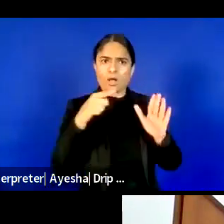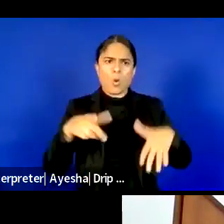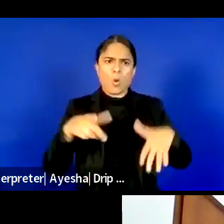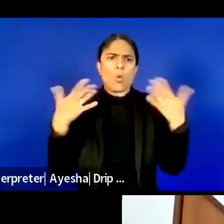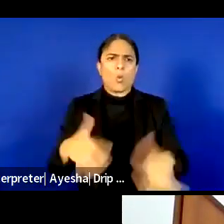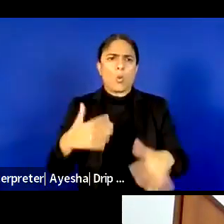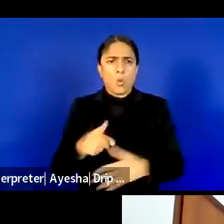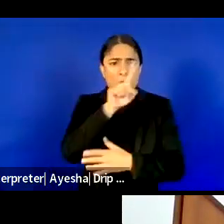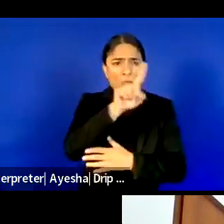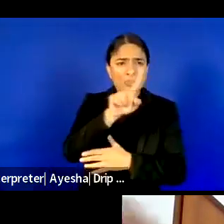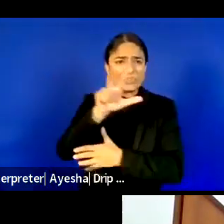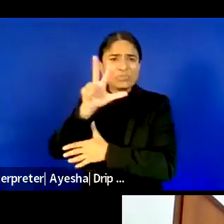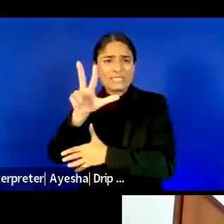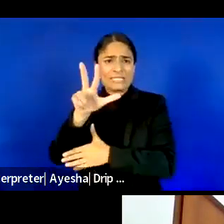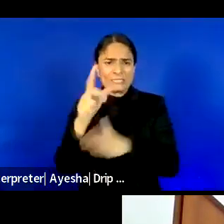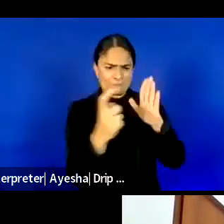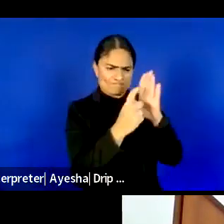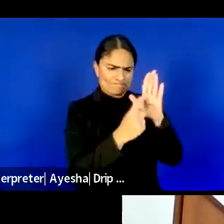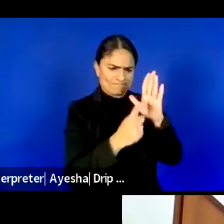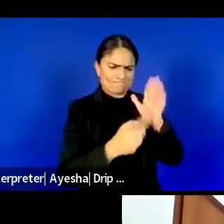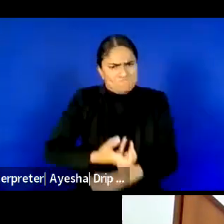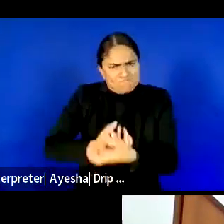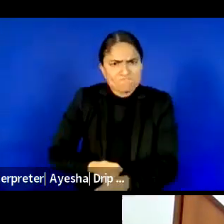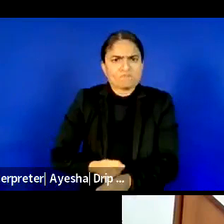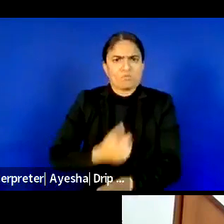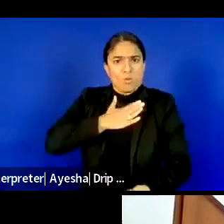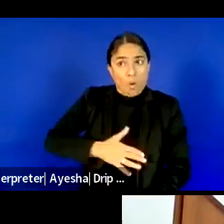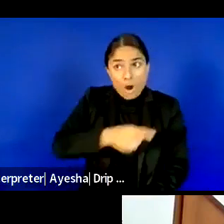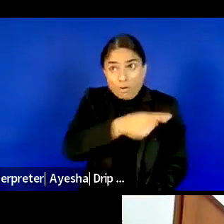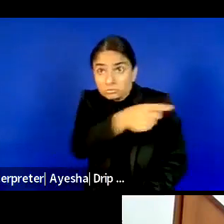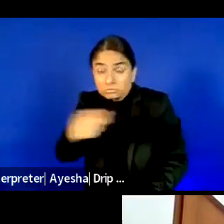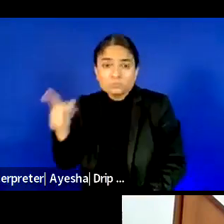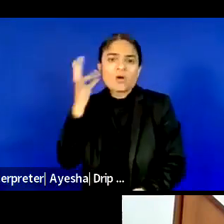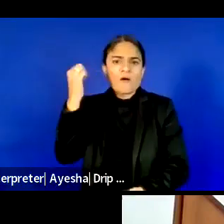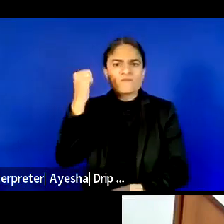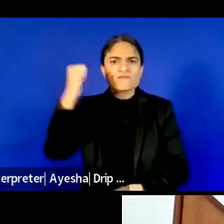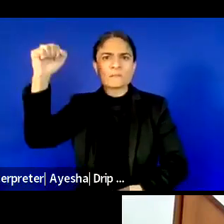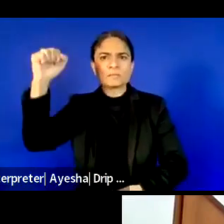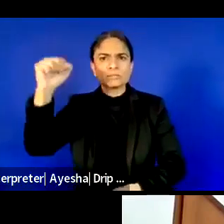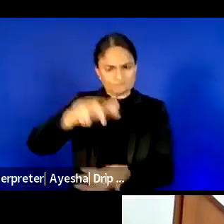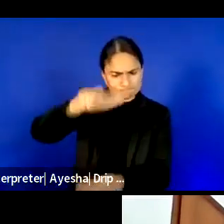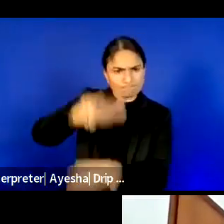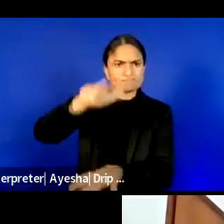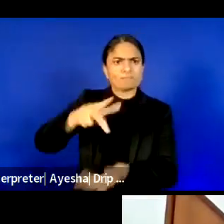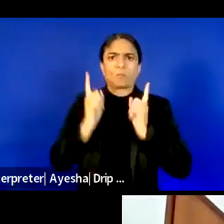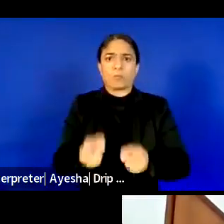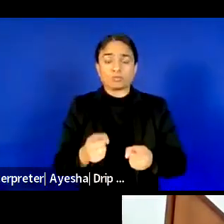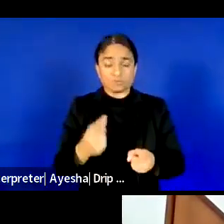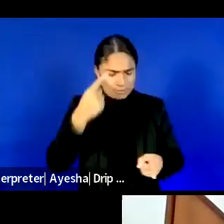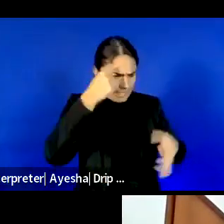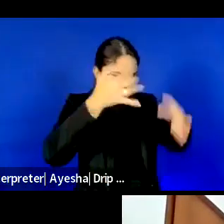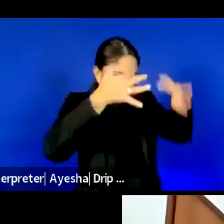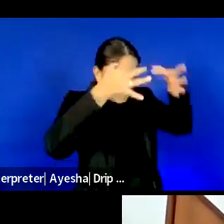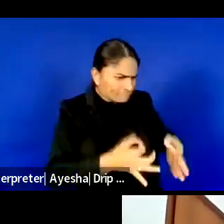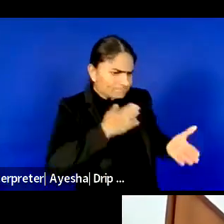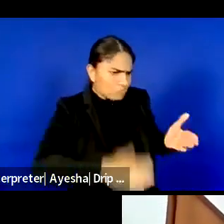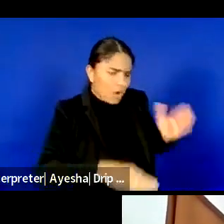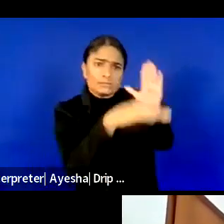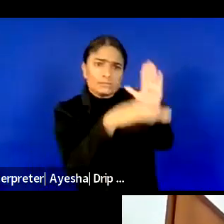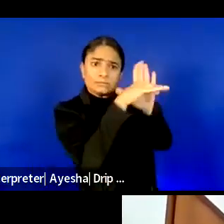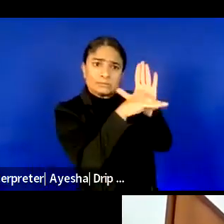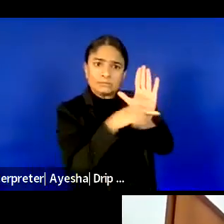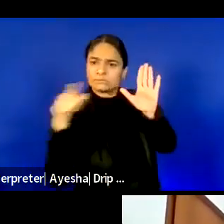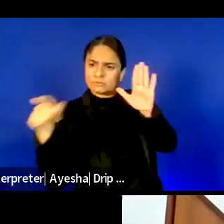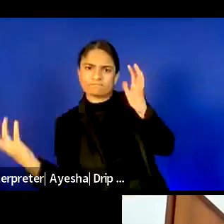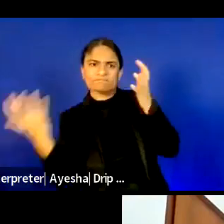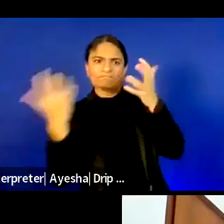steps to ensure that decision-making spaces and convenings are accessible to and inclusive of